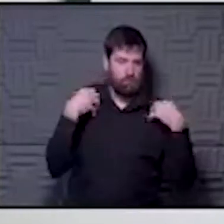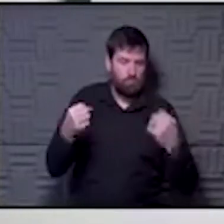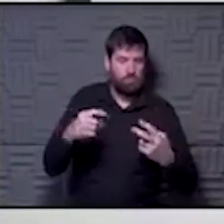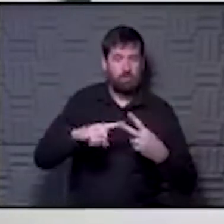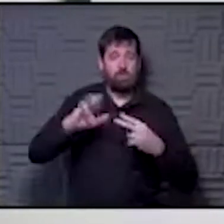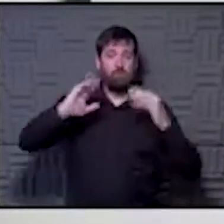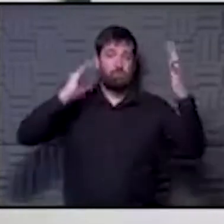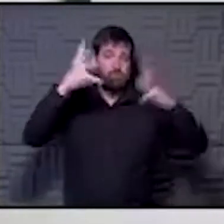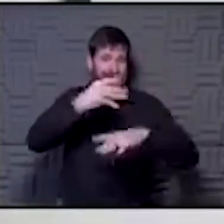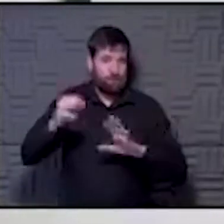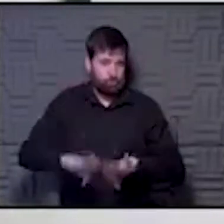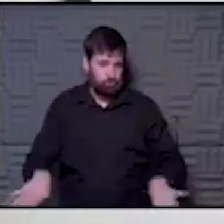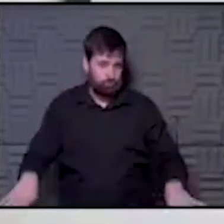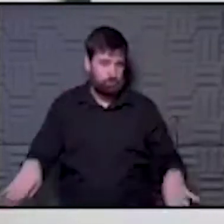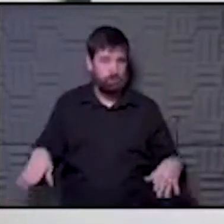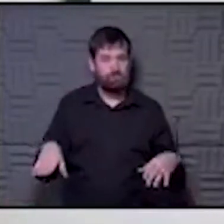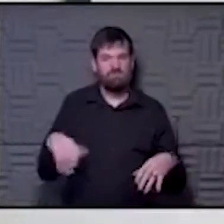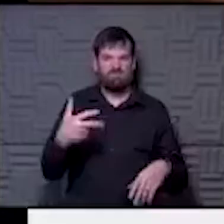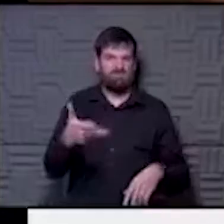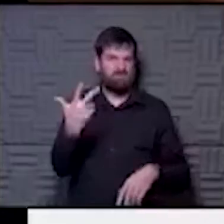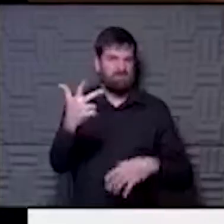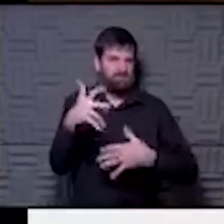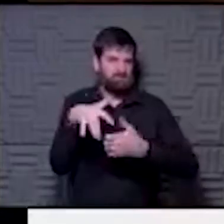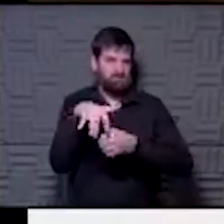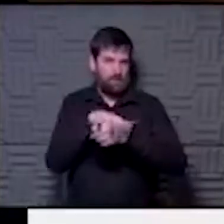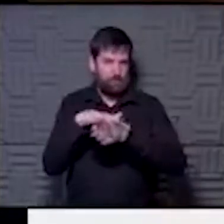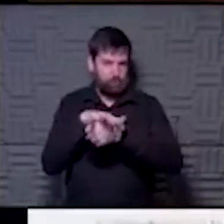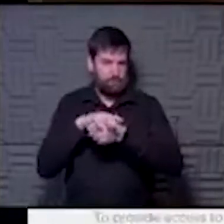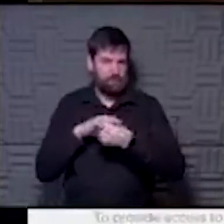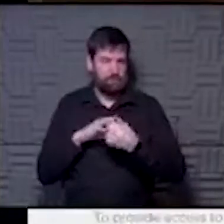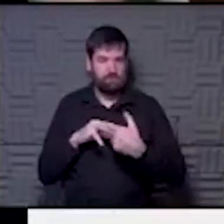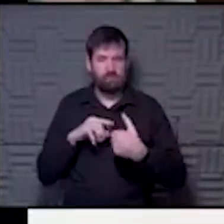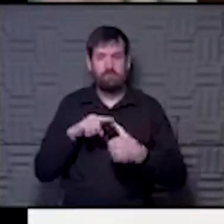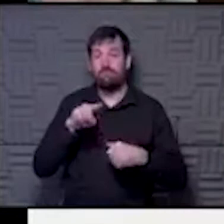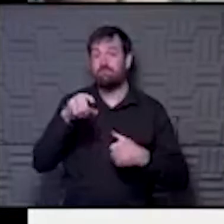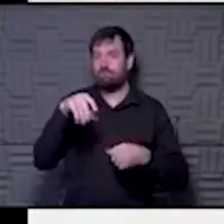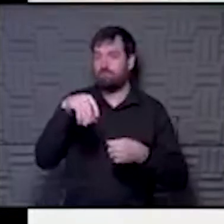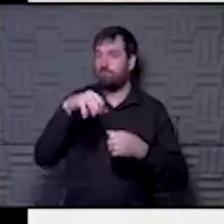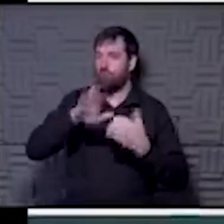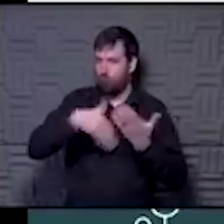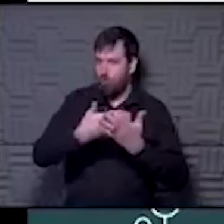children. We operate out of 3 locations currently in Wyandotte County.